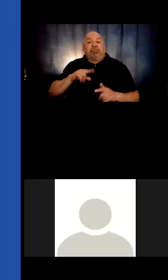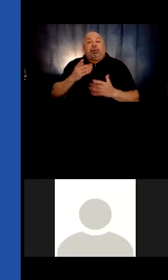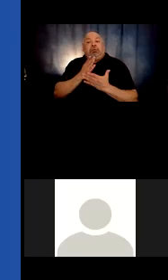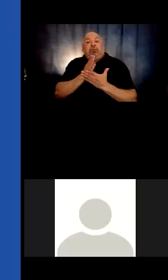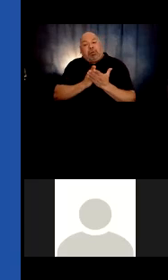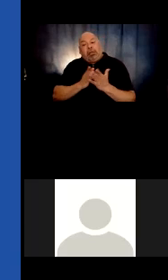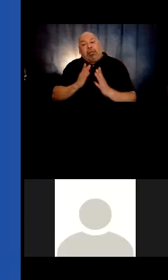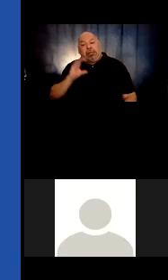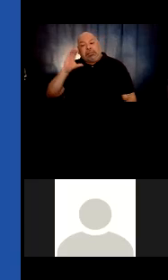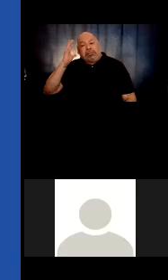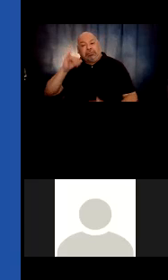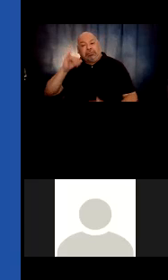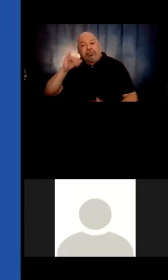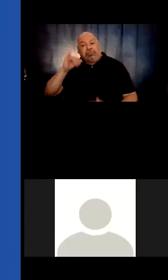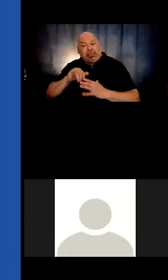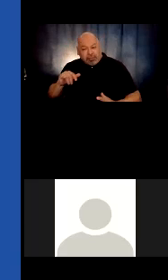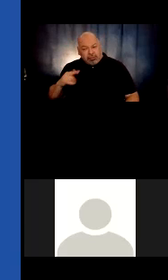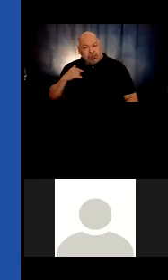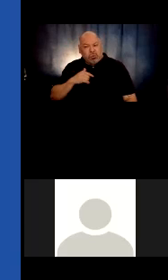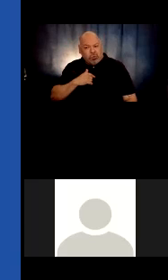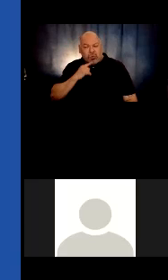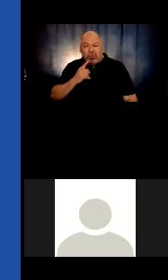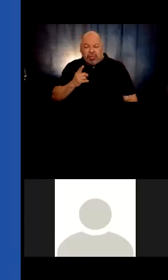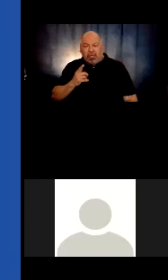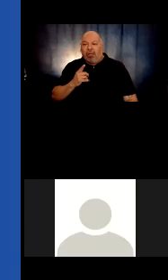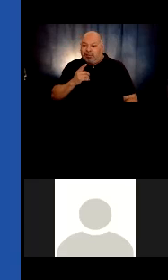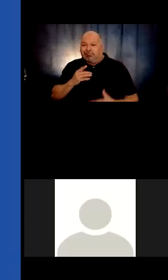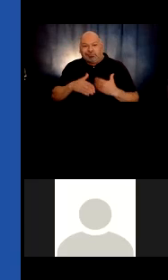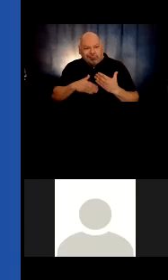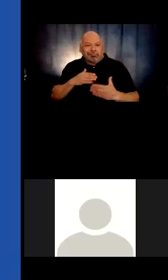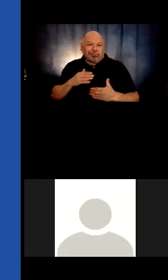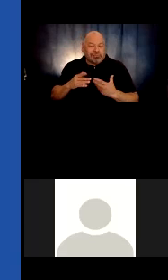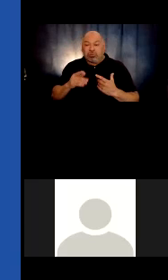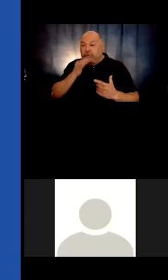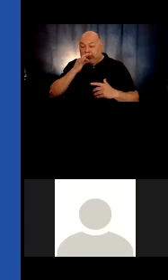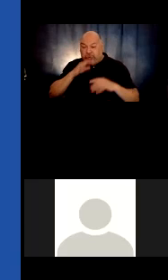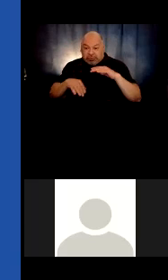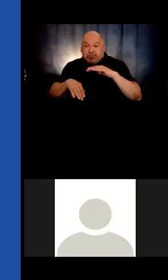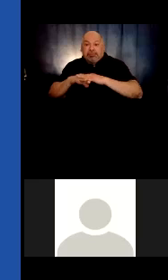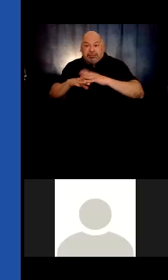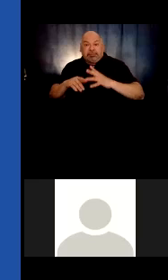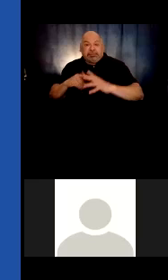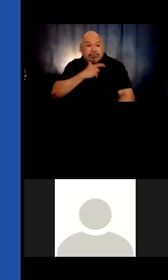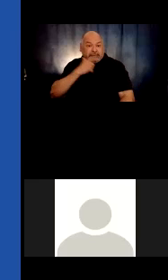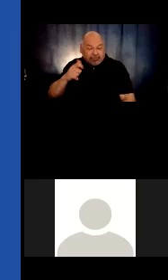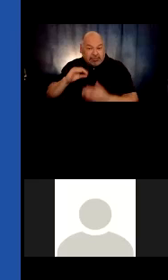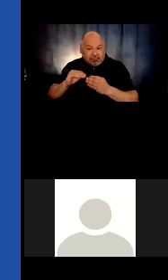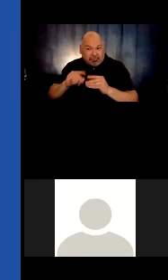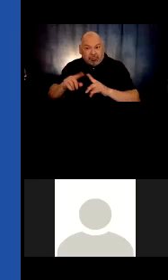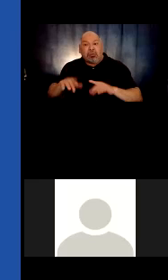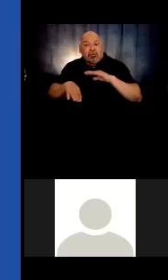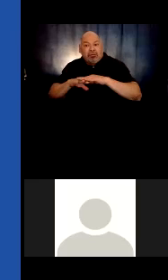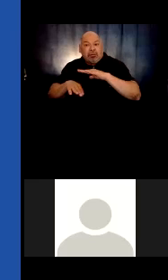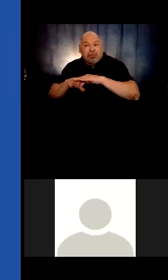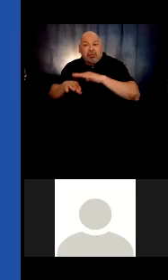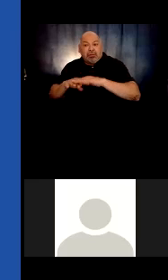where it seems like, we're gonna hit our ceiling with vaccinations. The number of people getting vaccinated